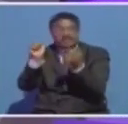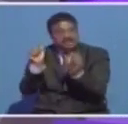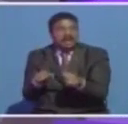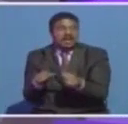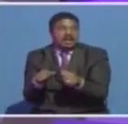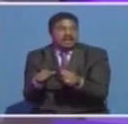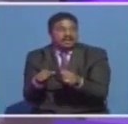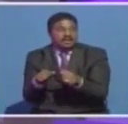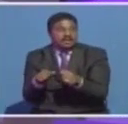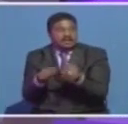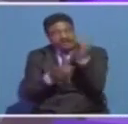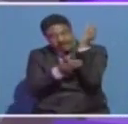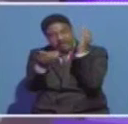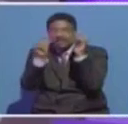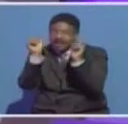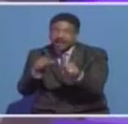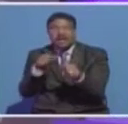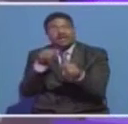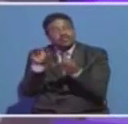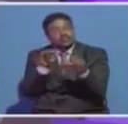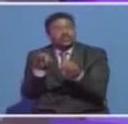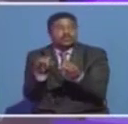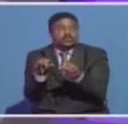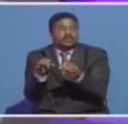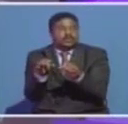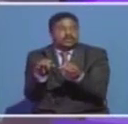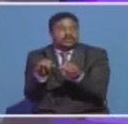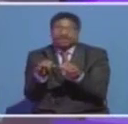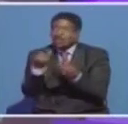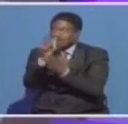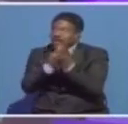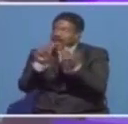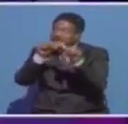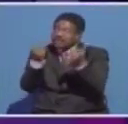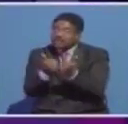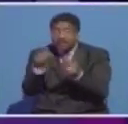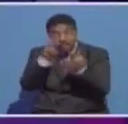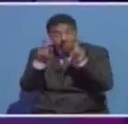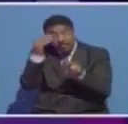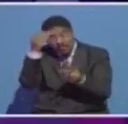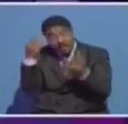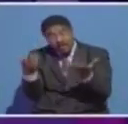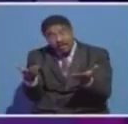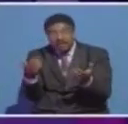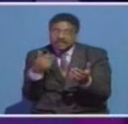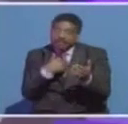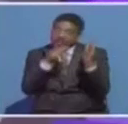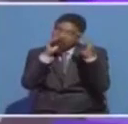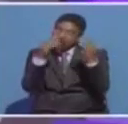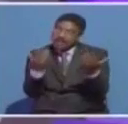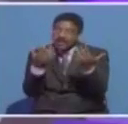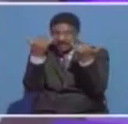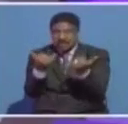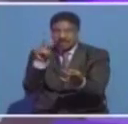ministerial departments can also do that. Members of the public, law associations. Do people know that? Well, I'm hoping that through interaction